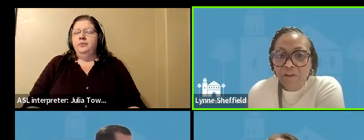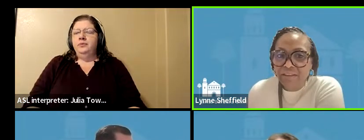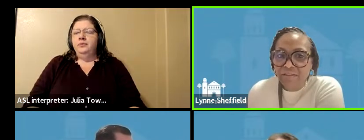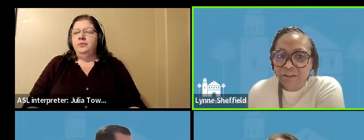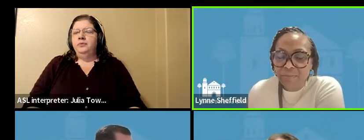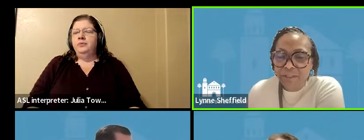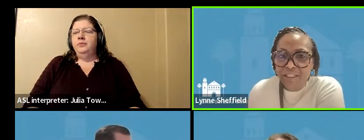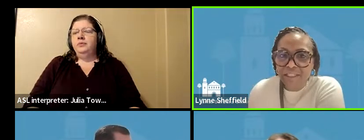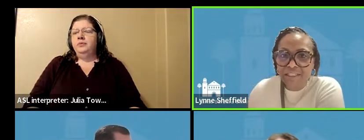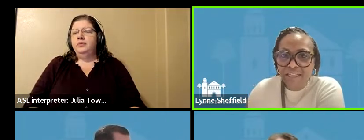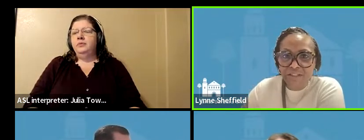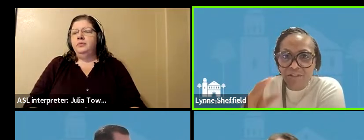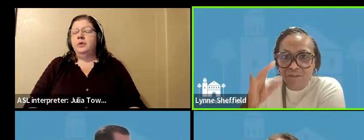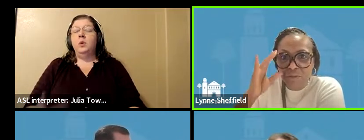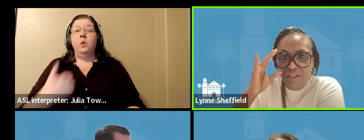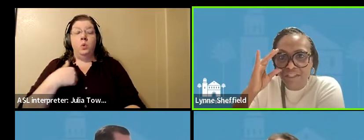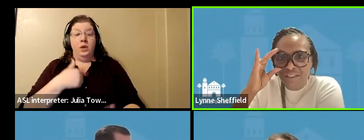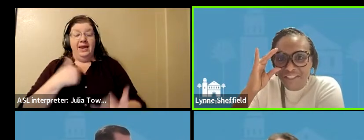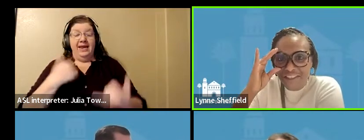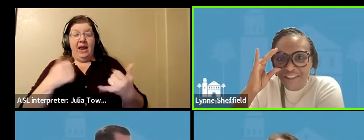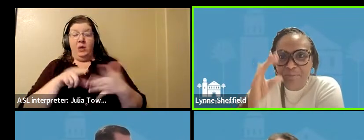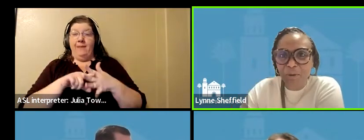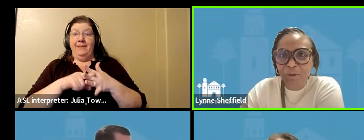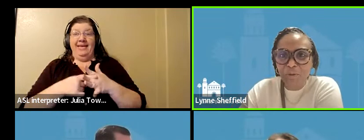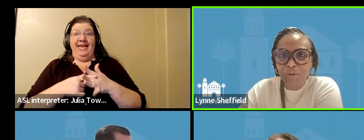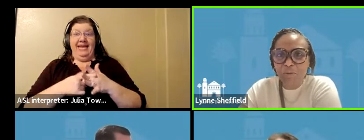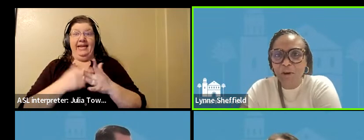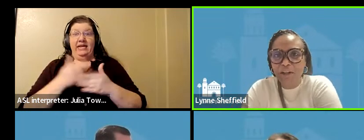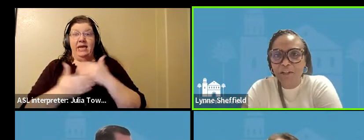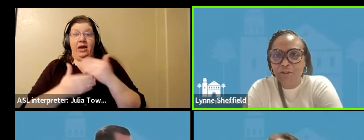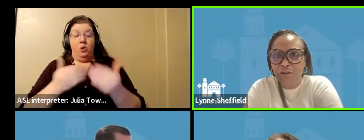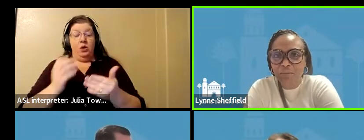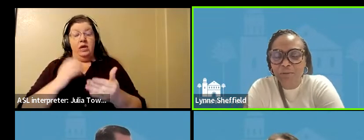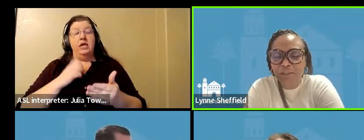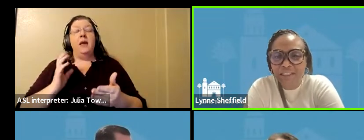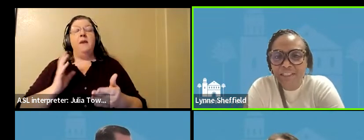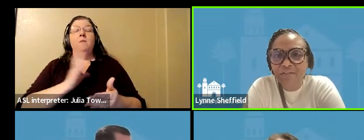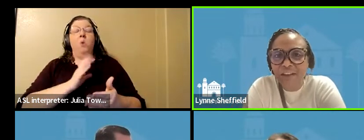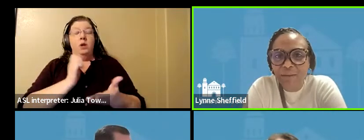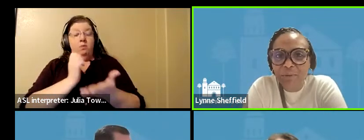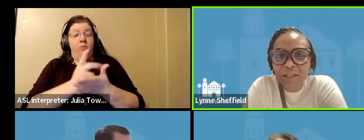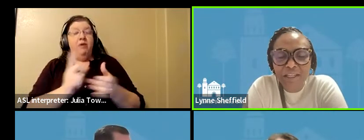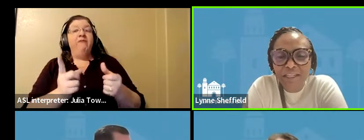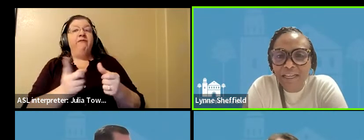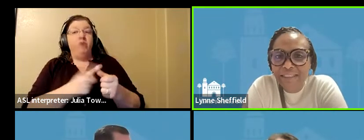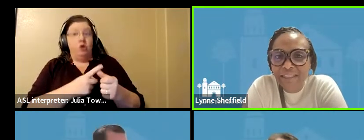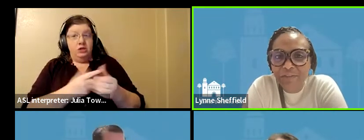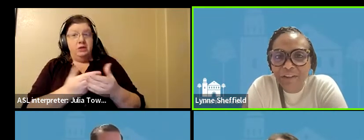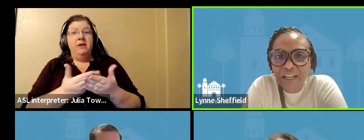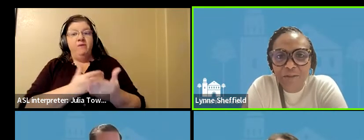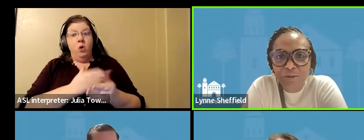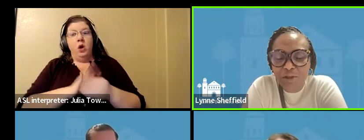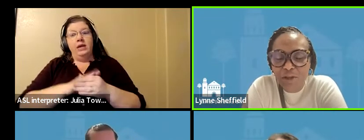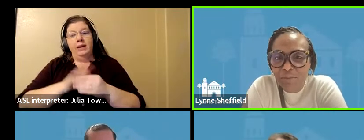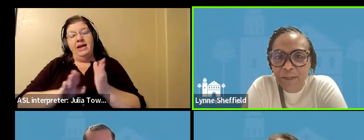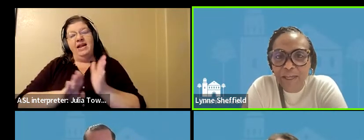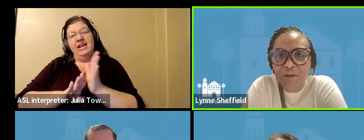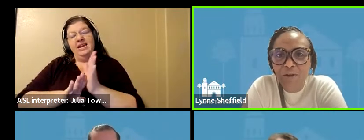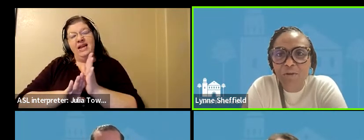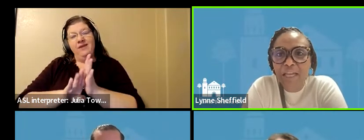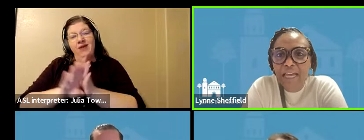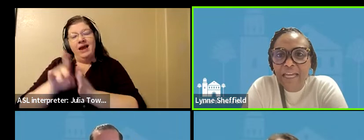So we are at the very beginning stages. We needed to get this board approval prior to completely developing and identifying who's